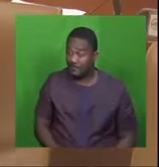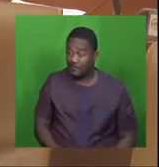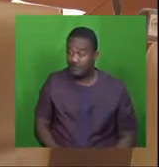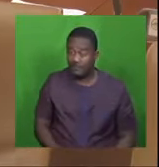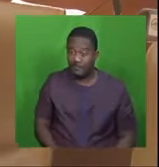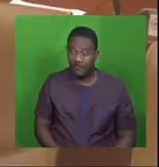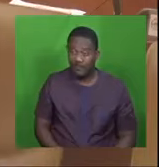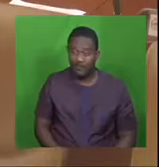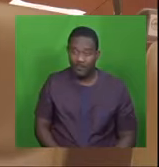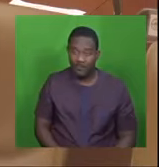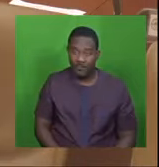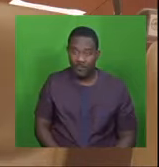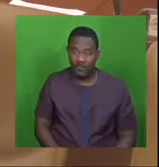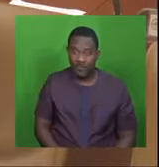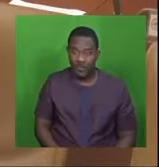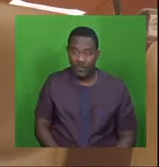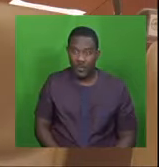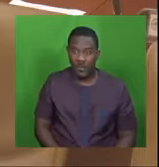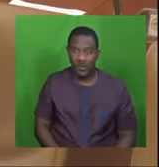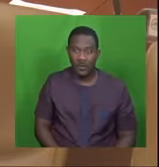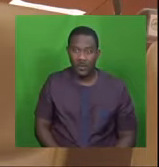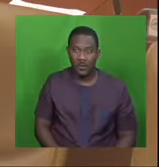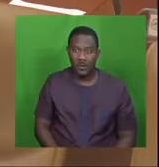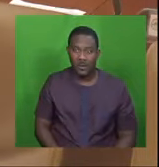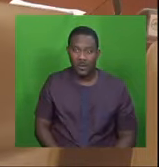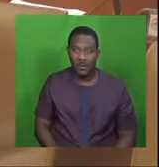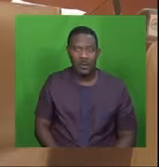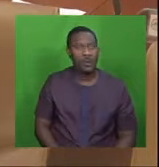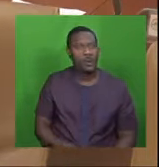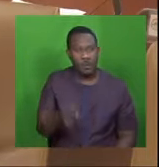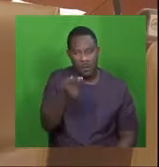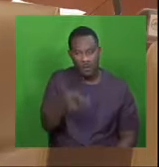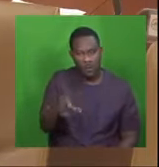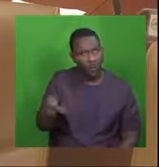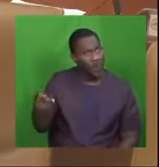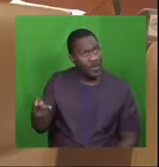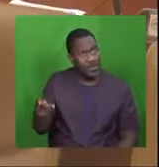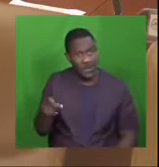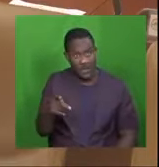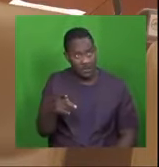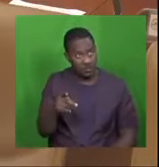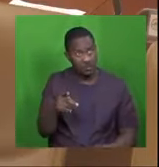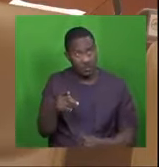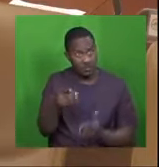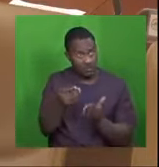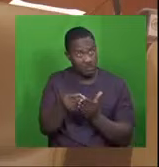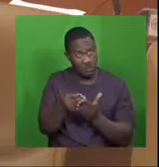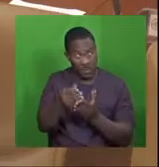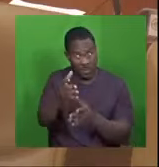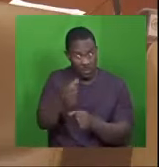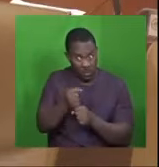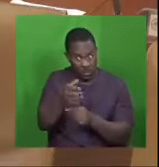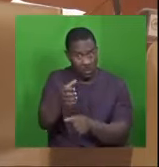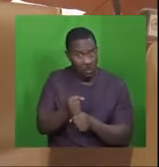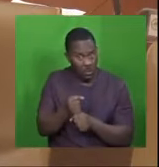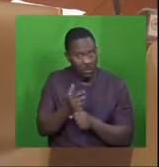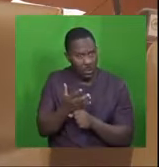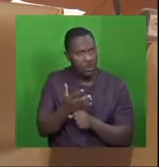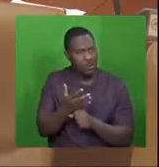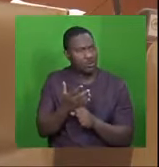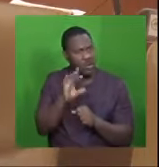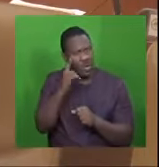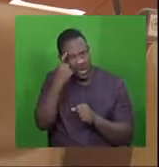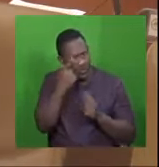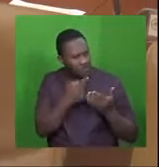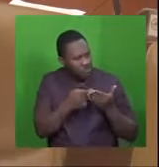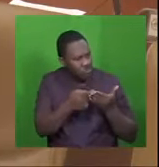unified property collection rate, unified property rate collection. Mr. Speaker, government is partnering with GRA to